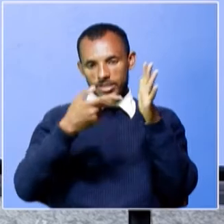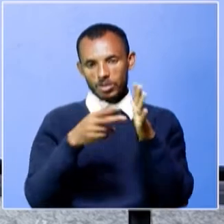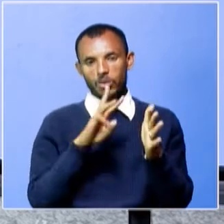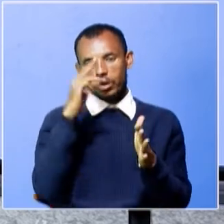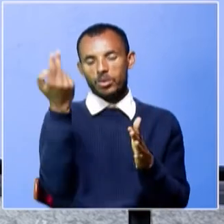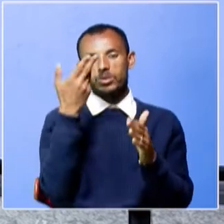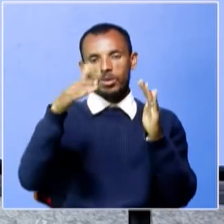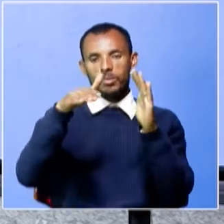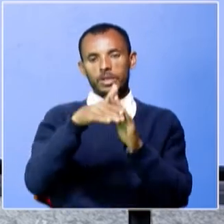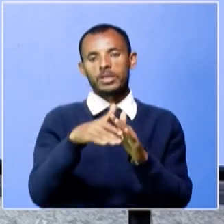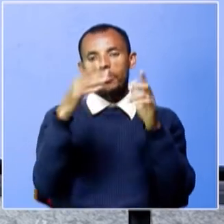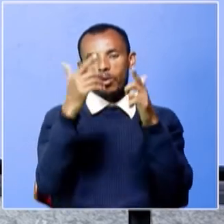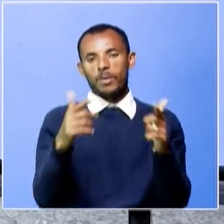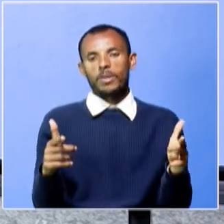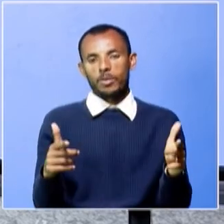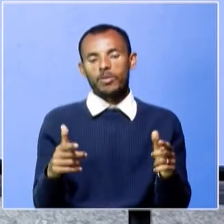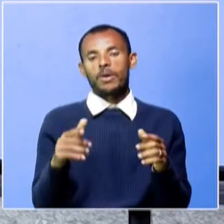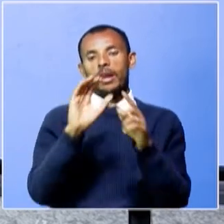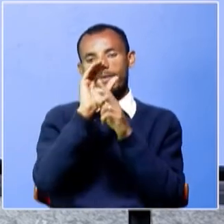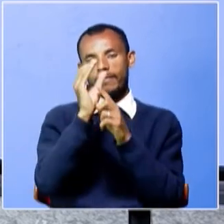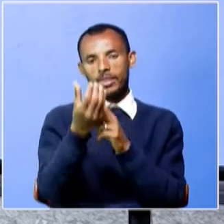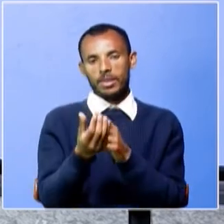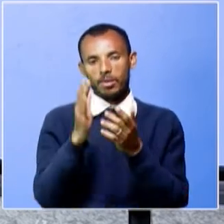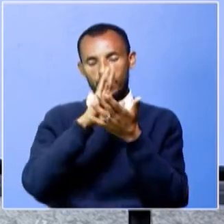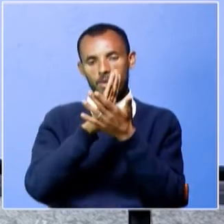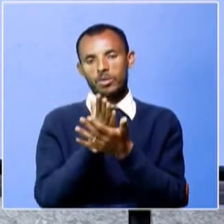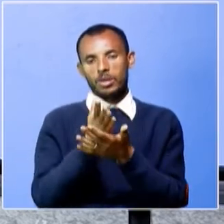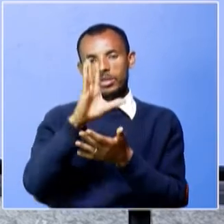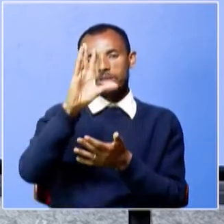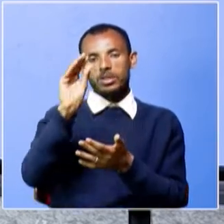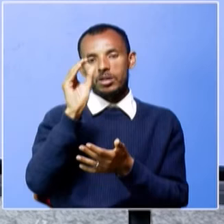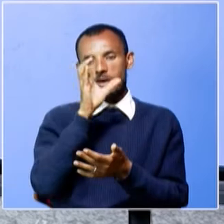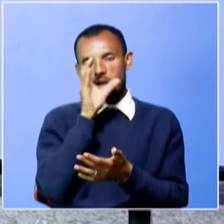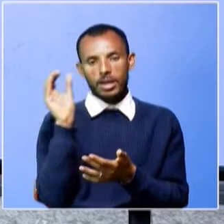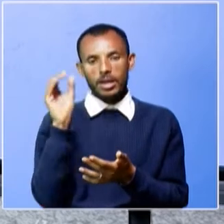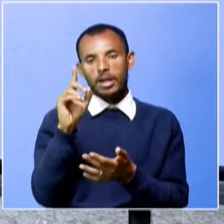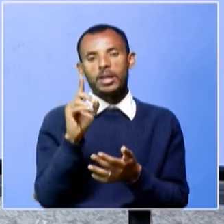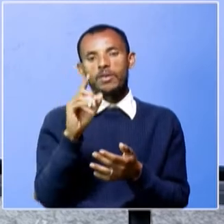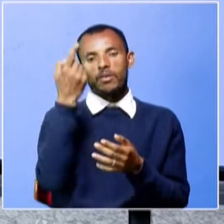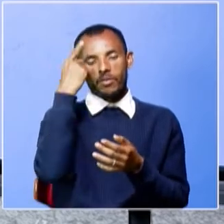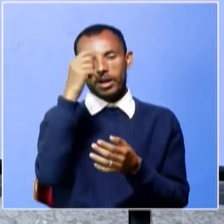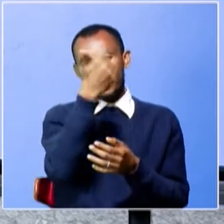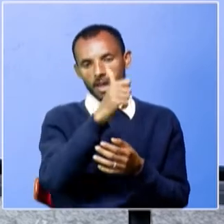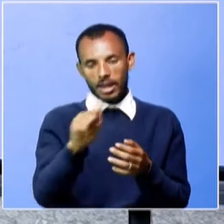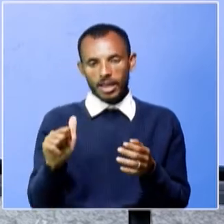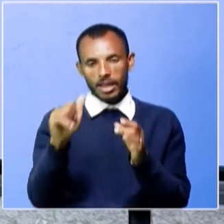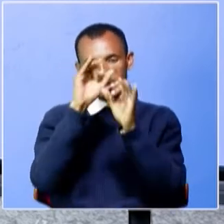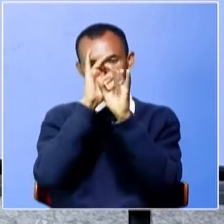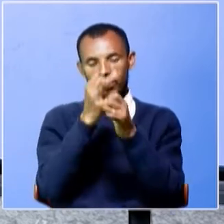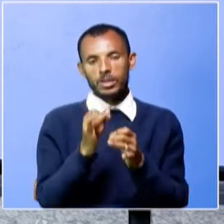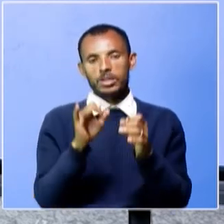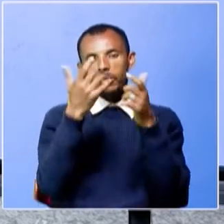to represent probability of an event. Okay, so for any probability, for any experiment,